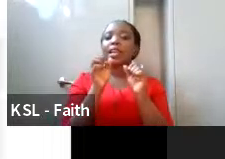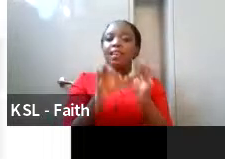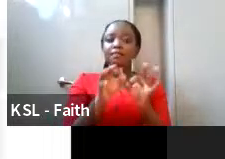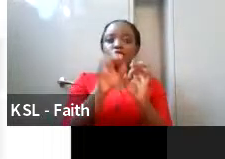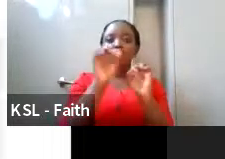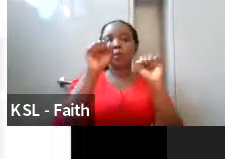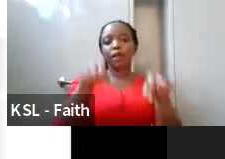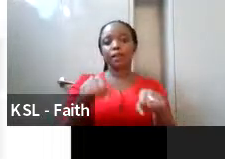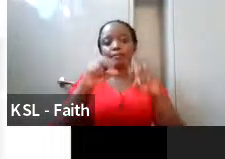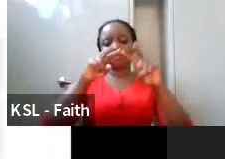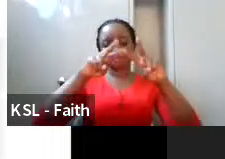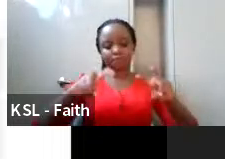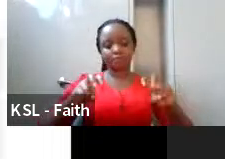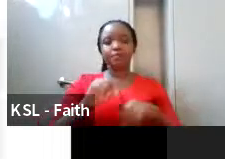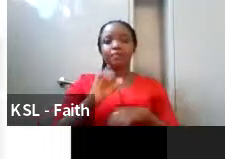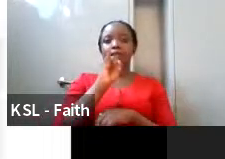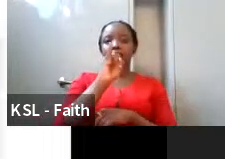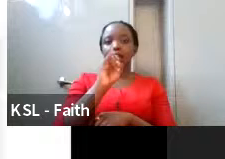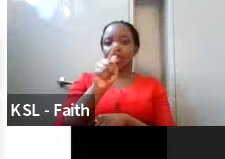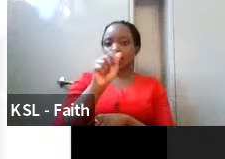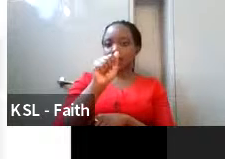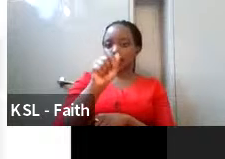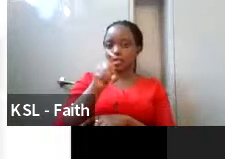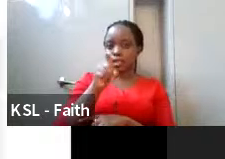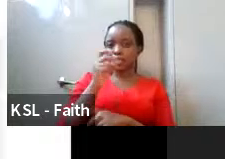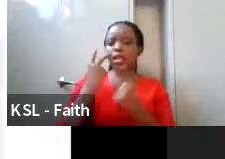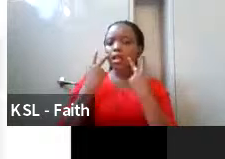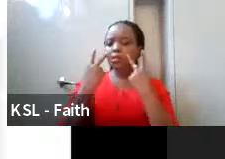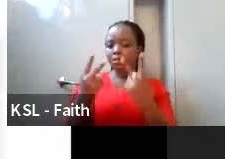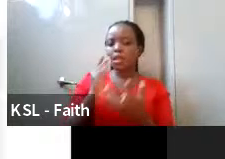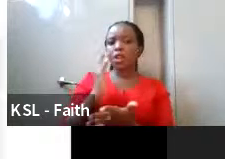to check on iTax and you are able to note that this is